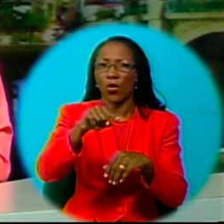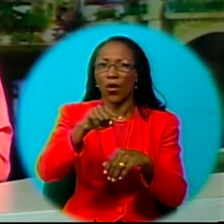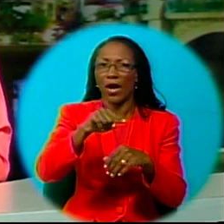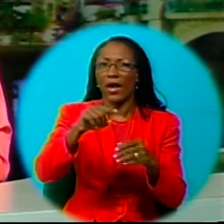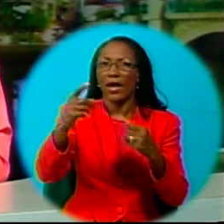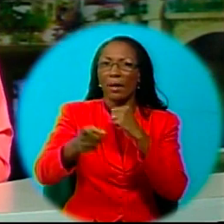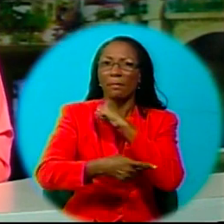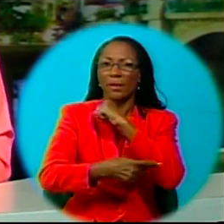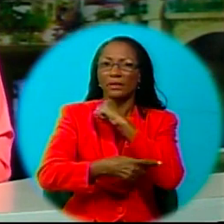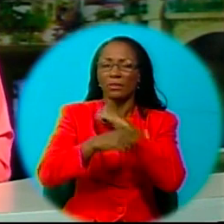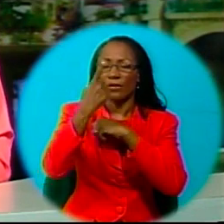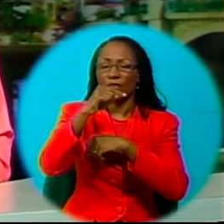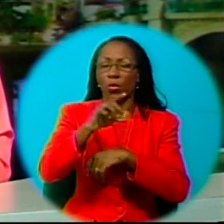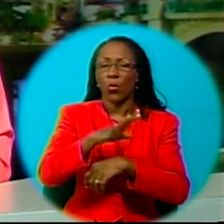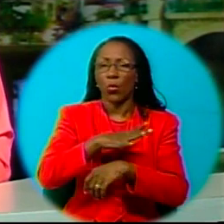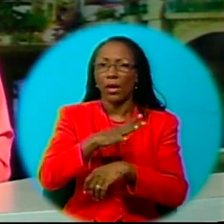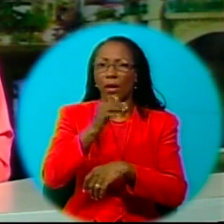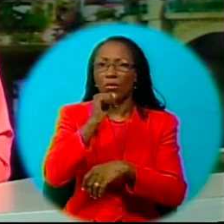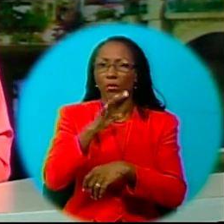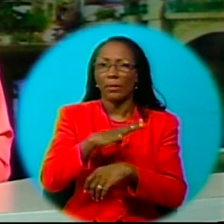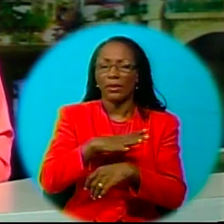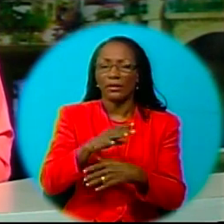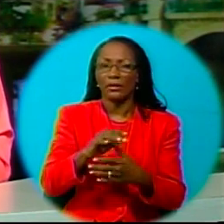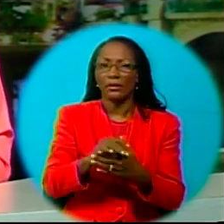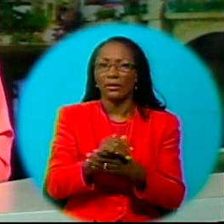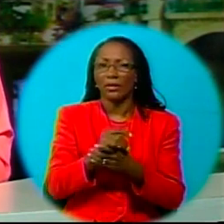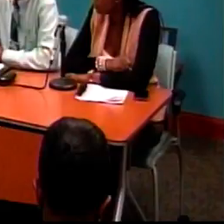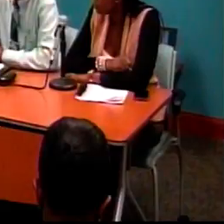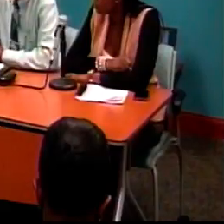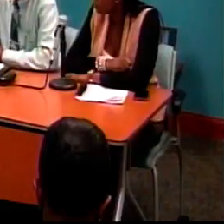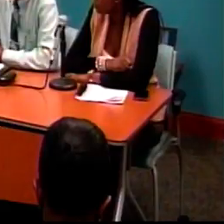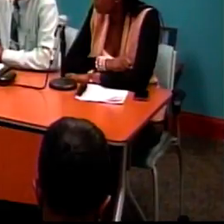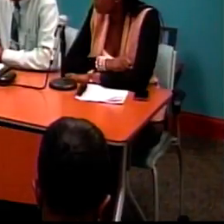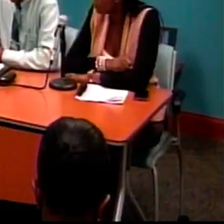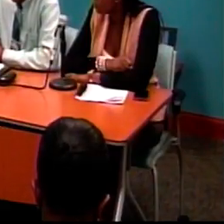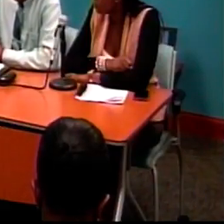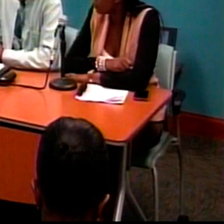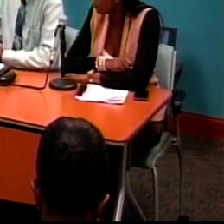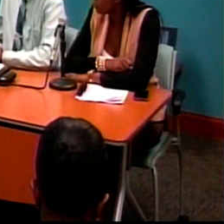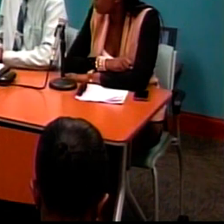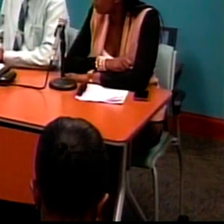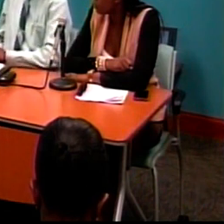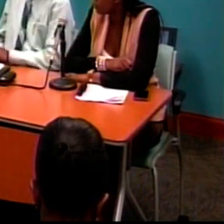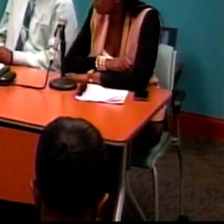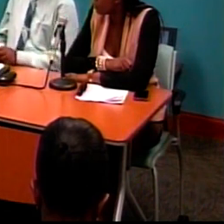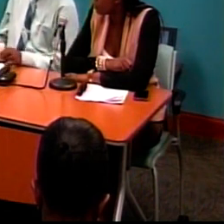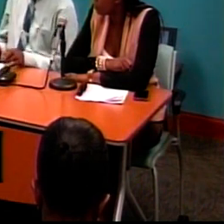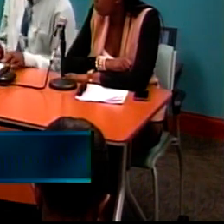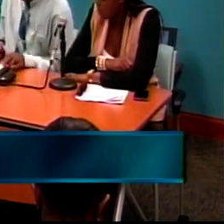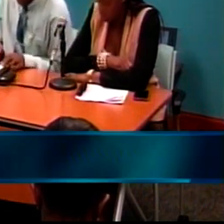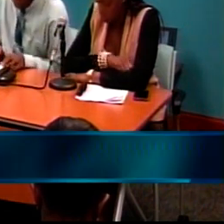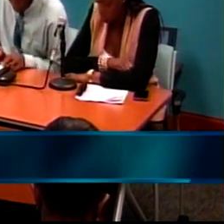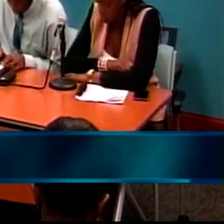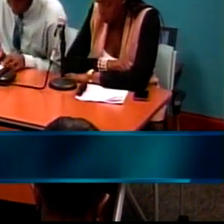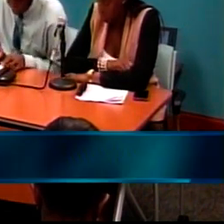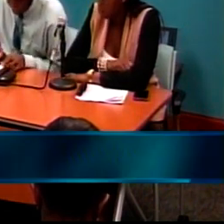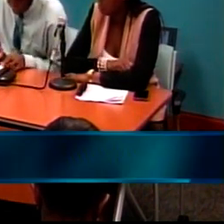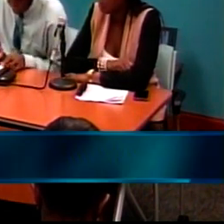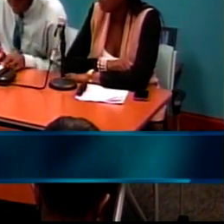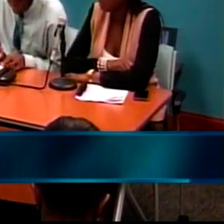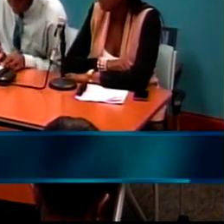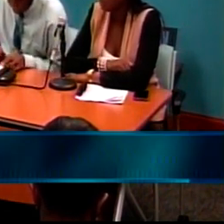in this regard. There should be stiff penalties to help discourage persons from making